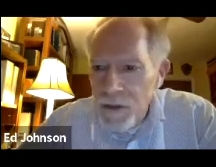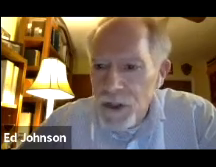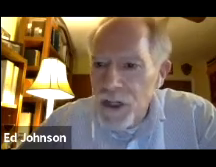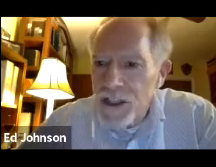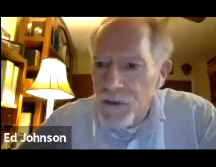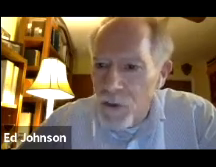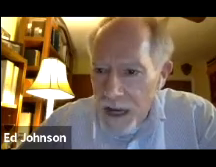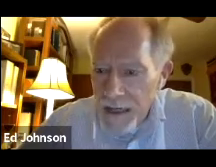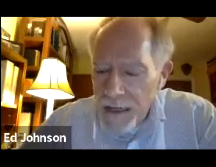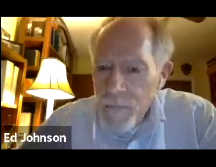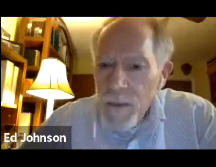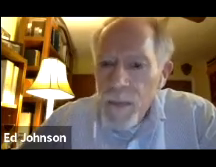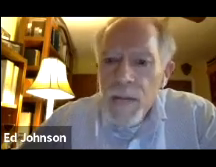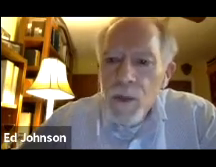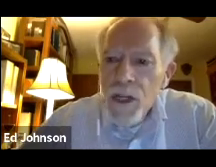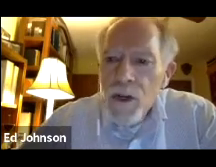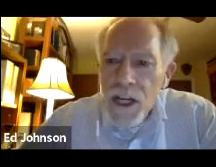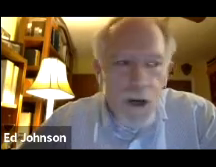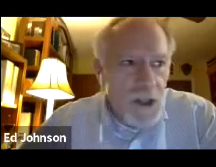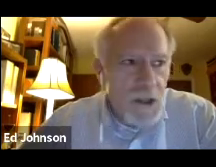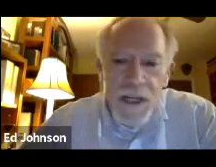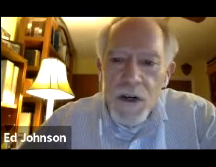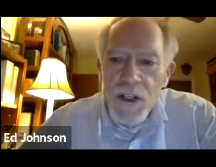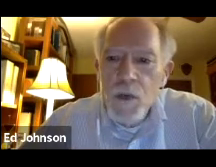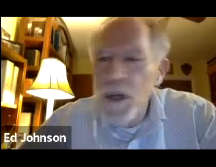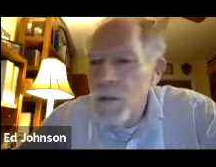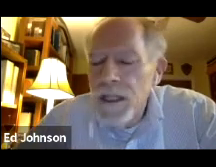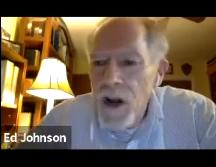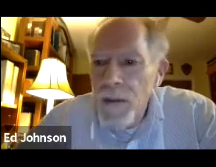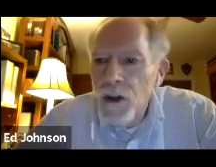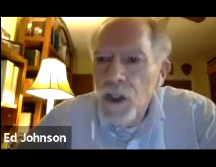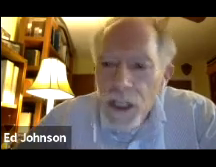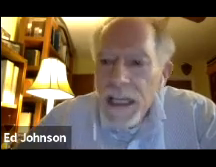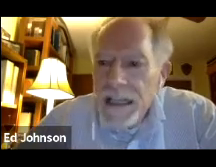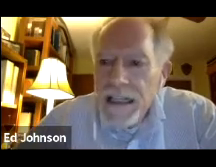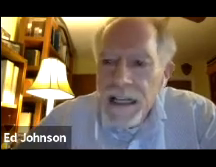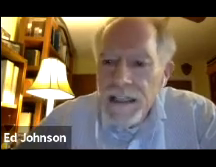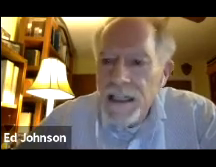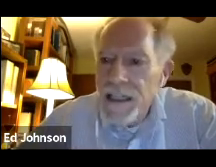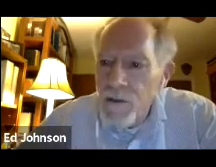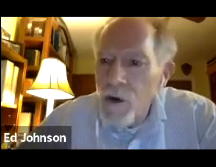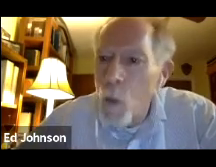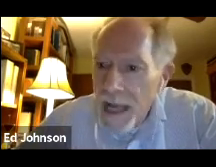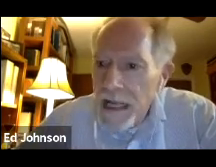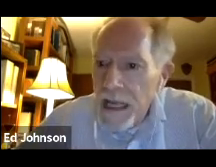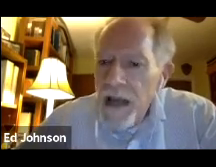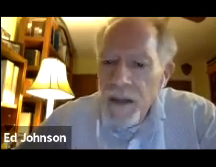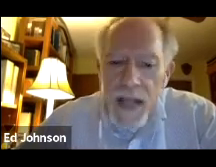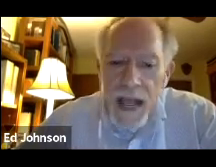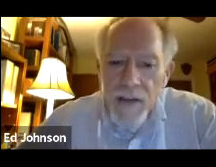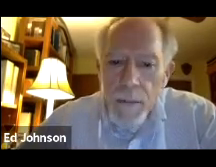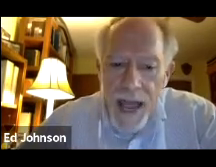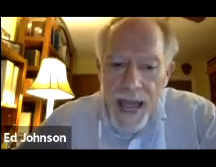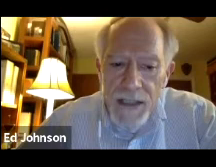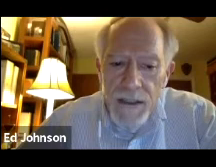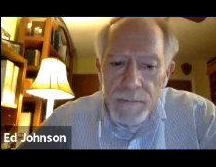of your circuits to fry in between your ears, because we're going to be talking about looking at things in a different way than we have